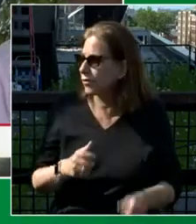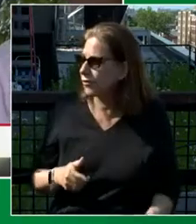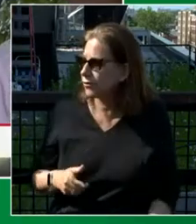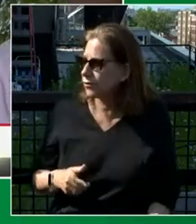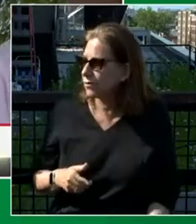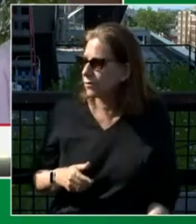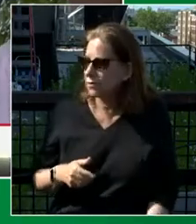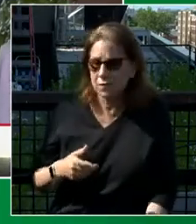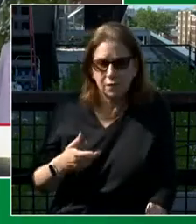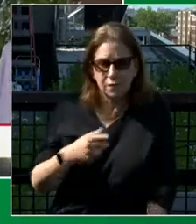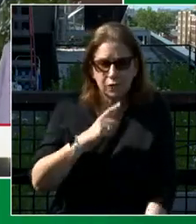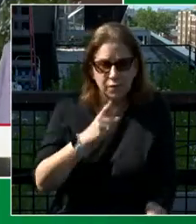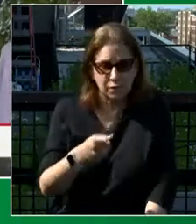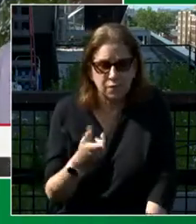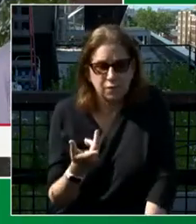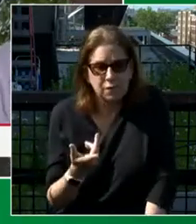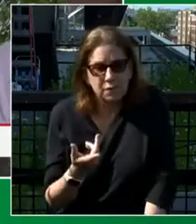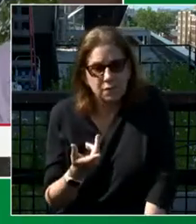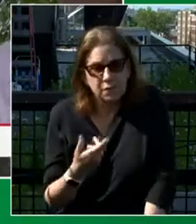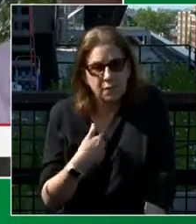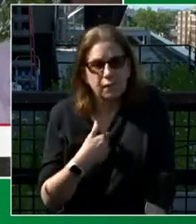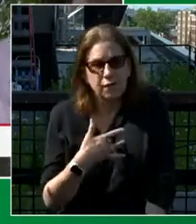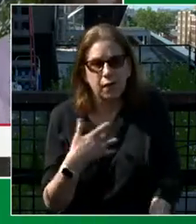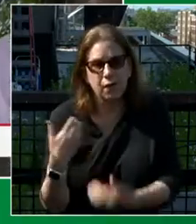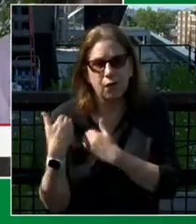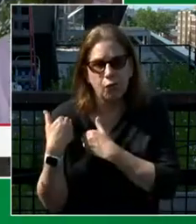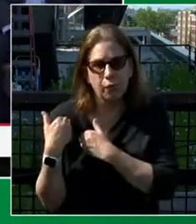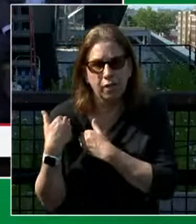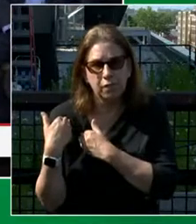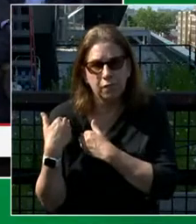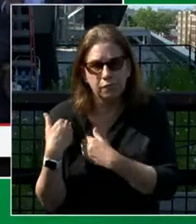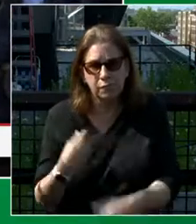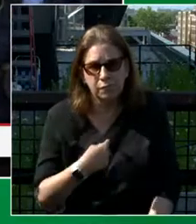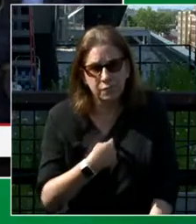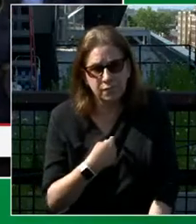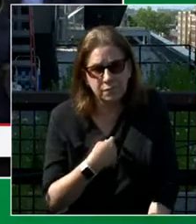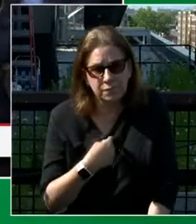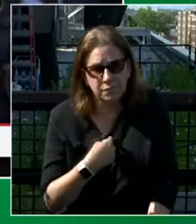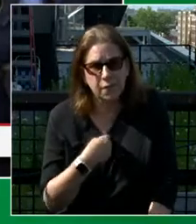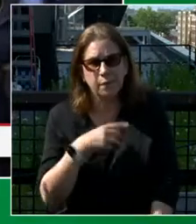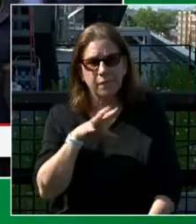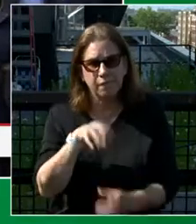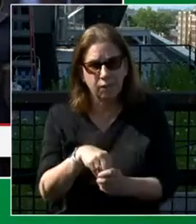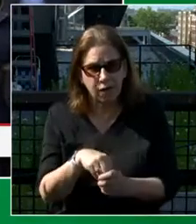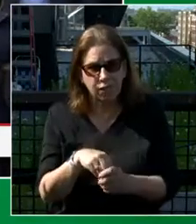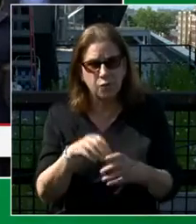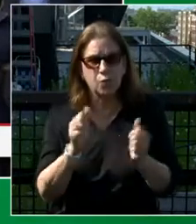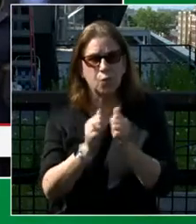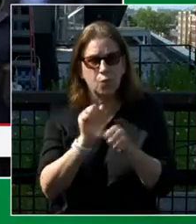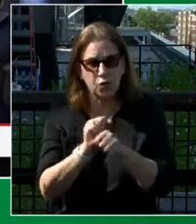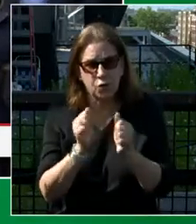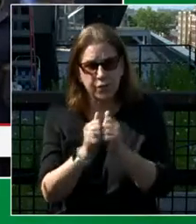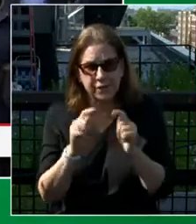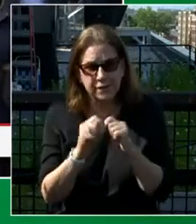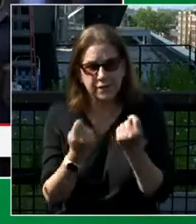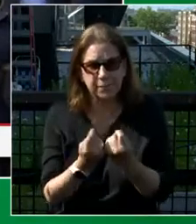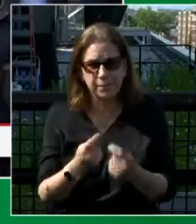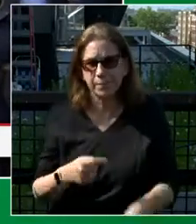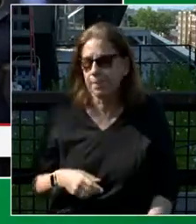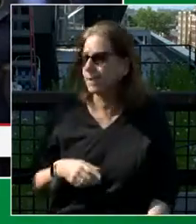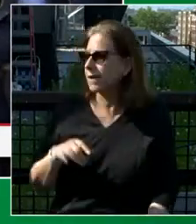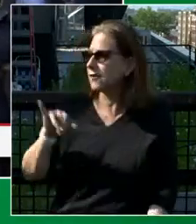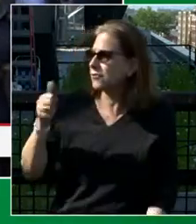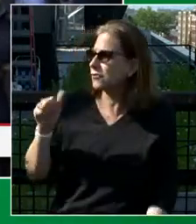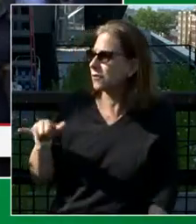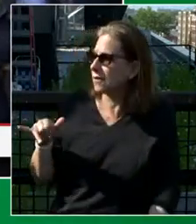feeling like our team is the city. I see Ajay shaking his head too on that. Yeah, I agree with that. I'm also approaching it